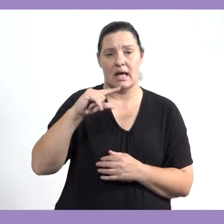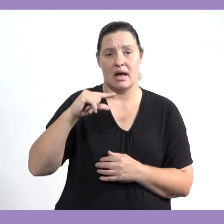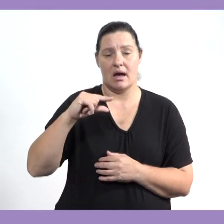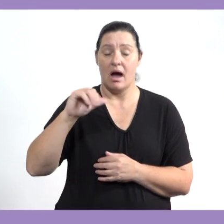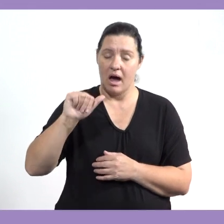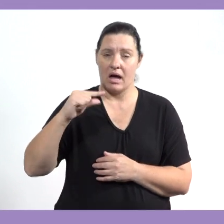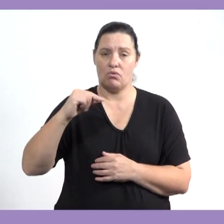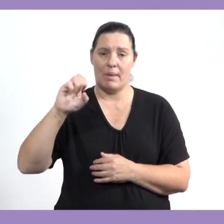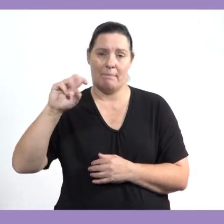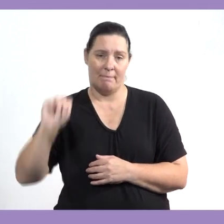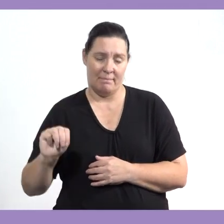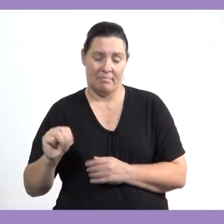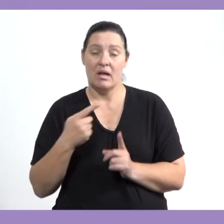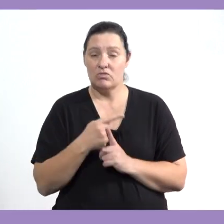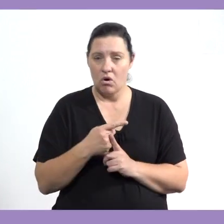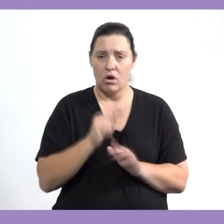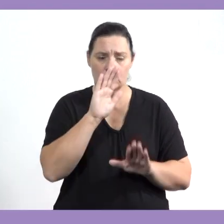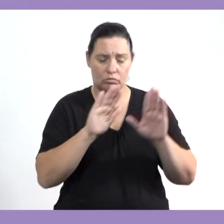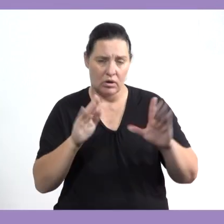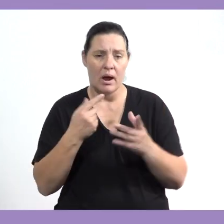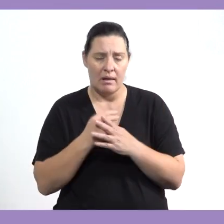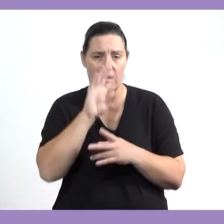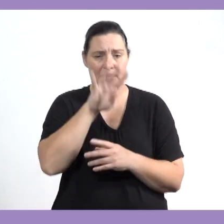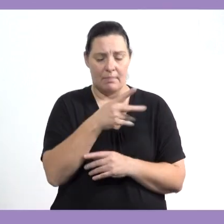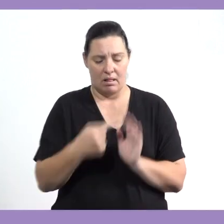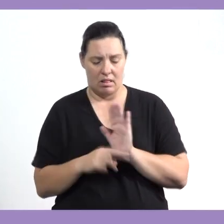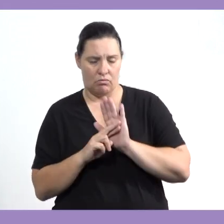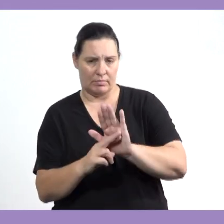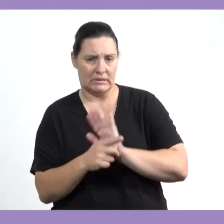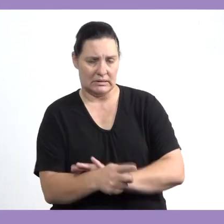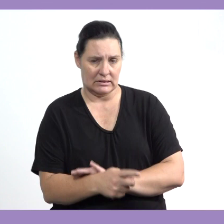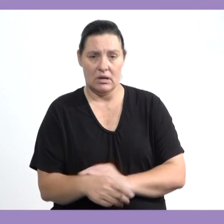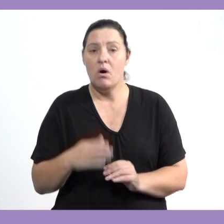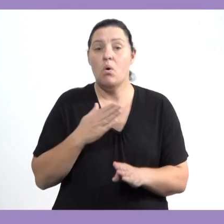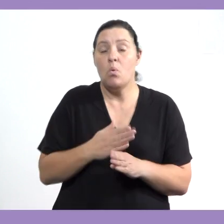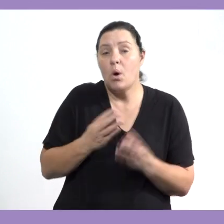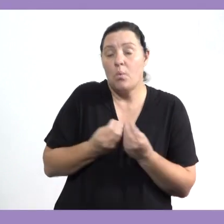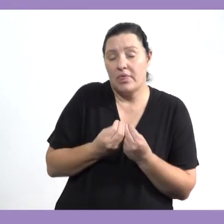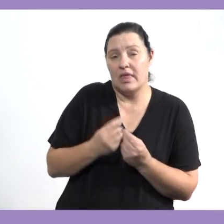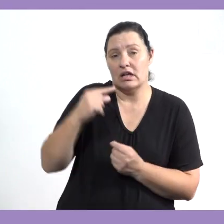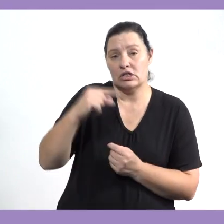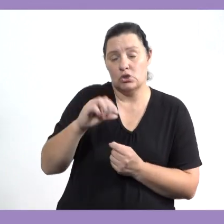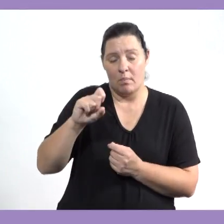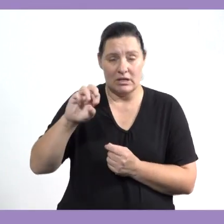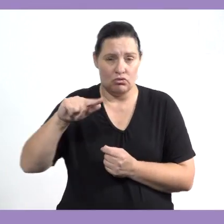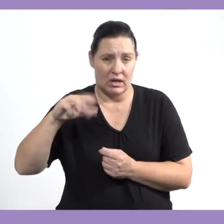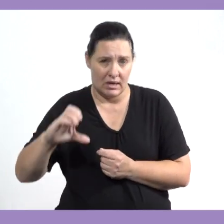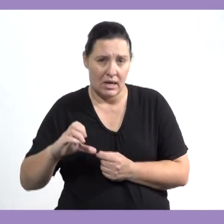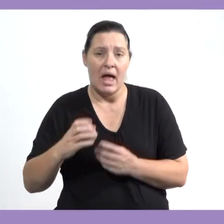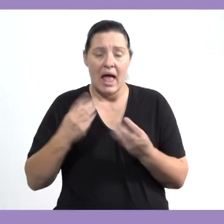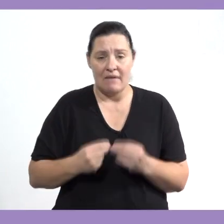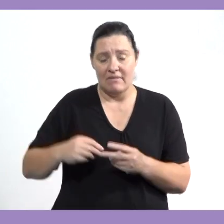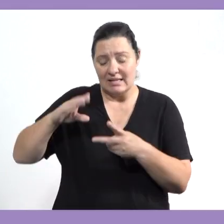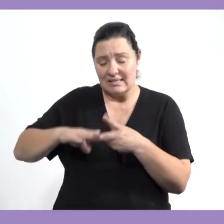diagrams, represent geometric patterns in tables, work with geometric patterns that have